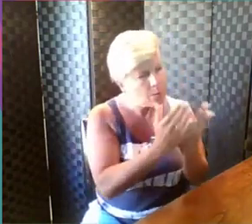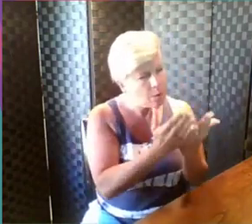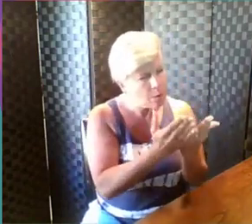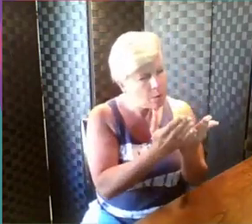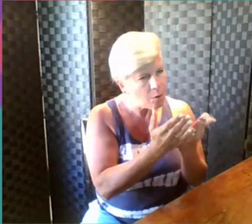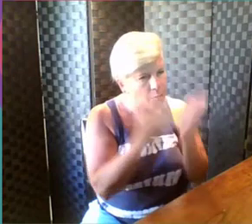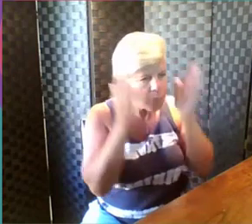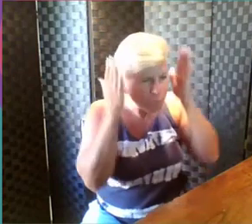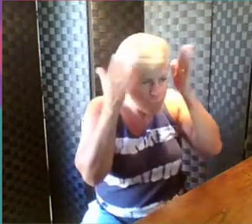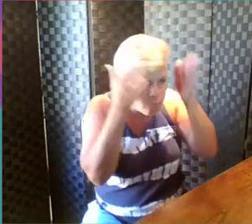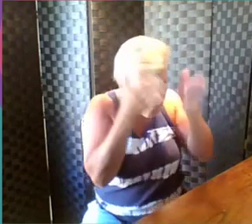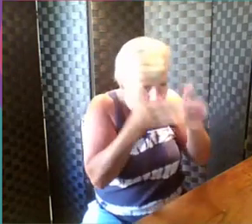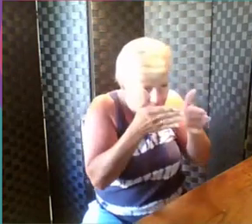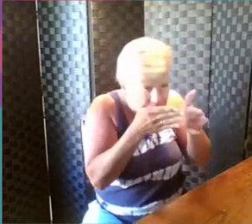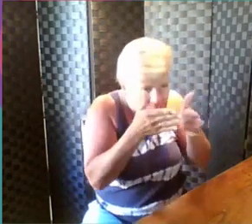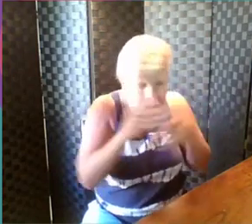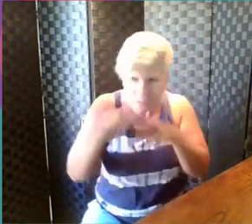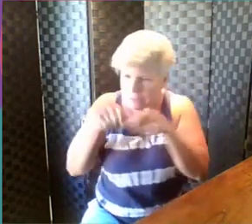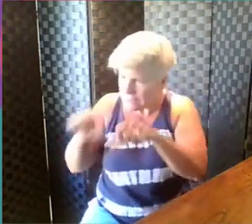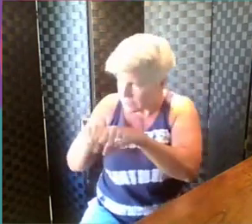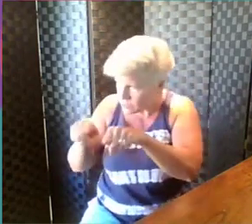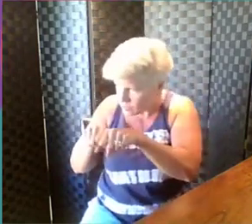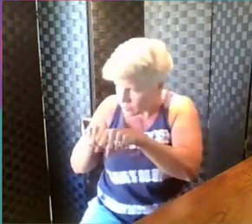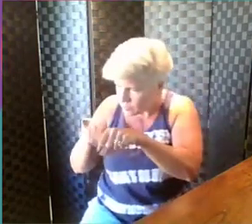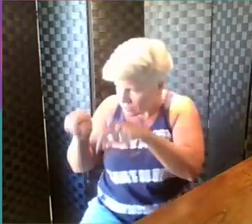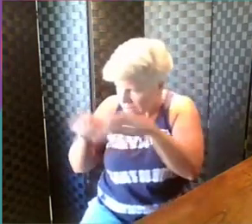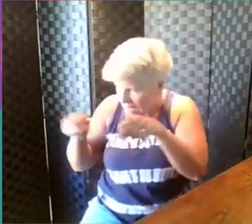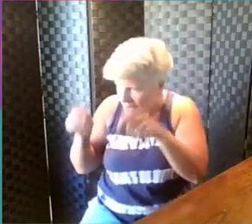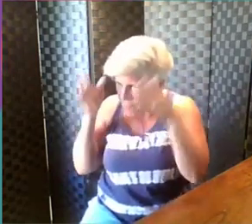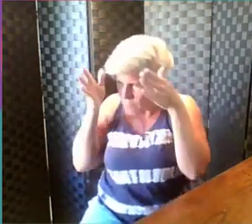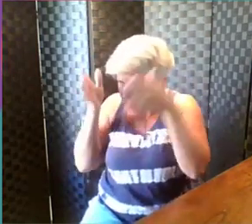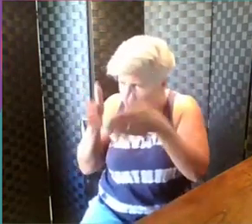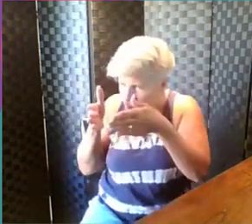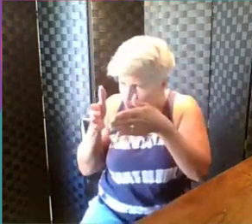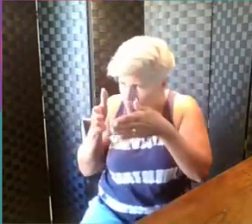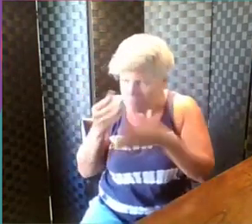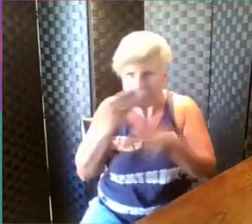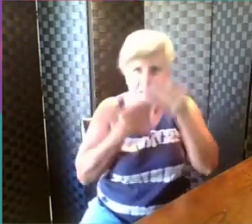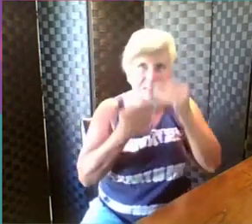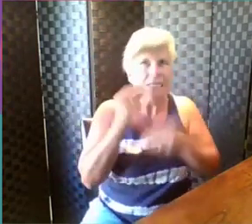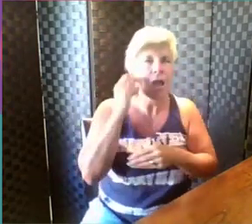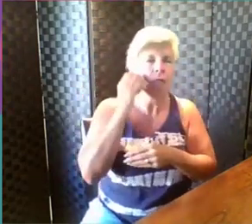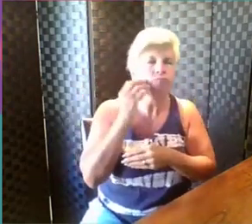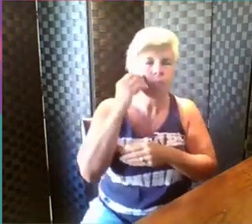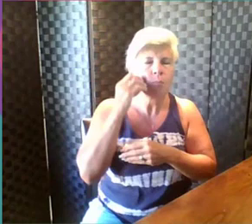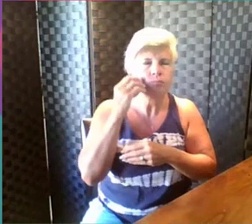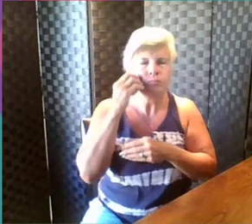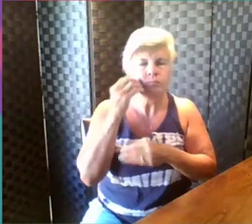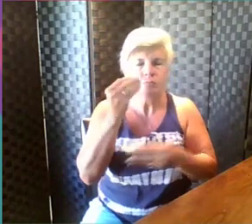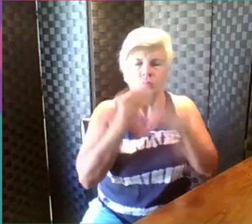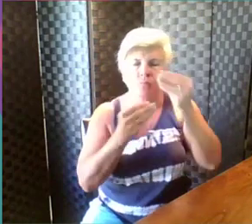you are tying your shoe, just tie your shoe. When you are chewing your food, just chew.